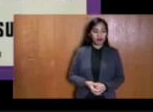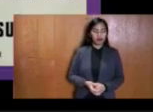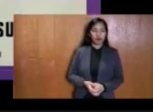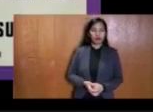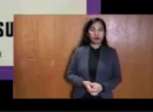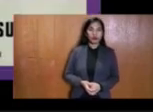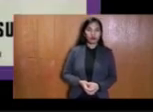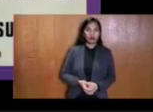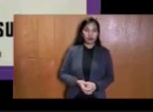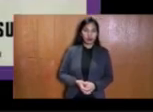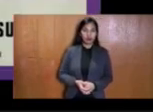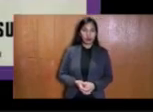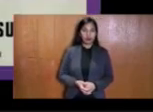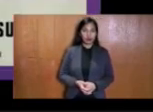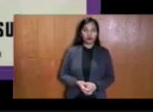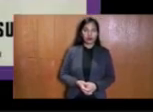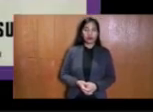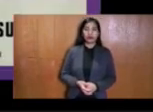then. Finally,